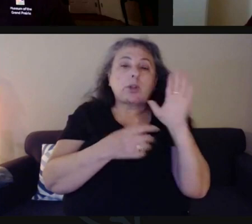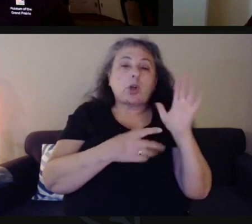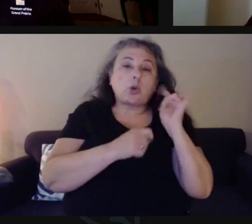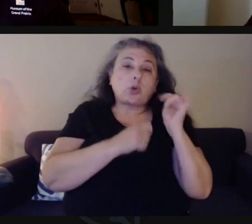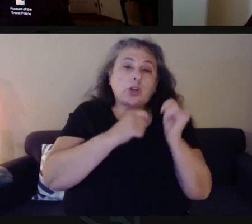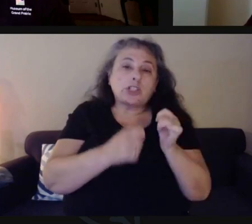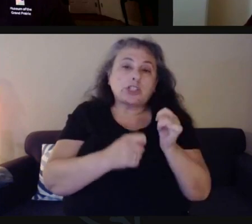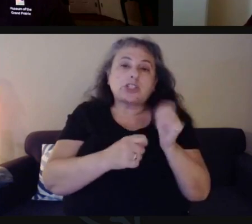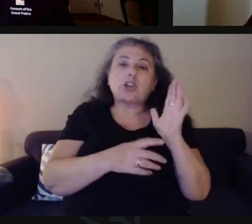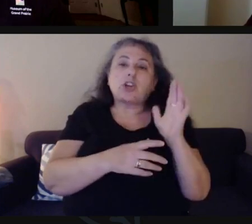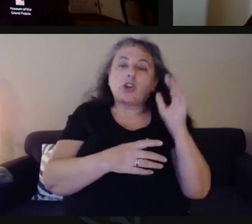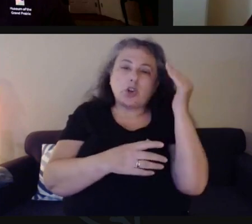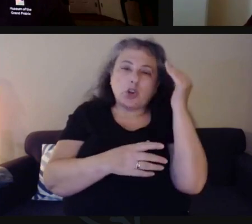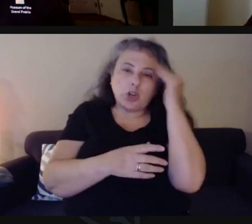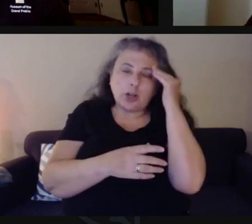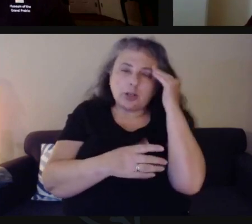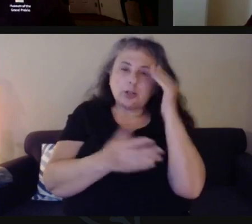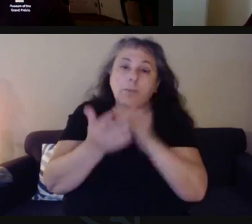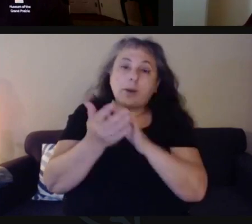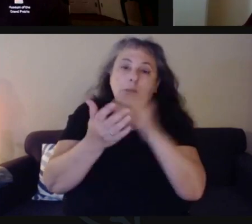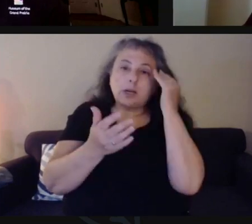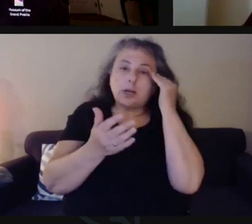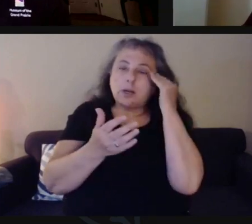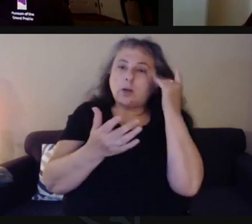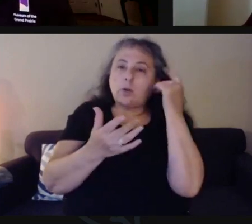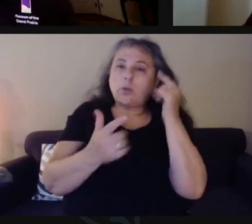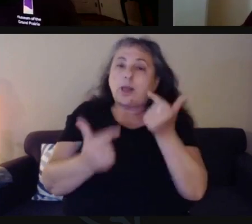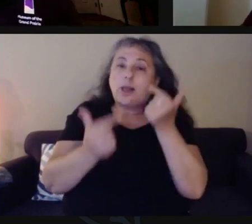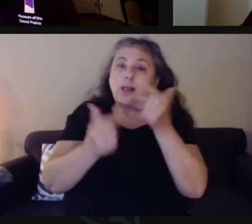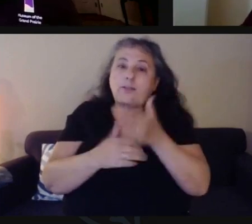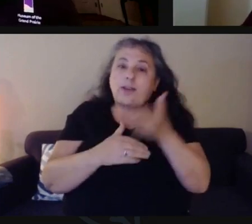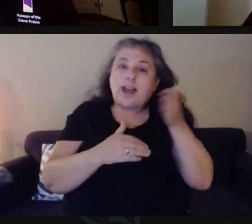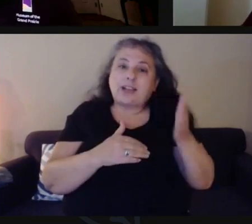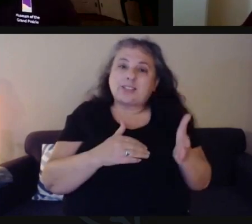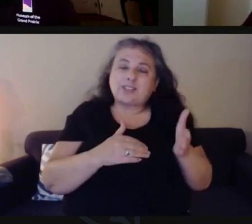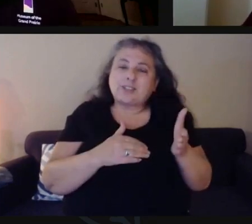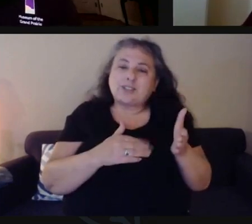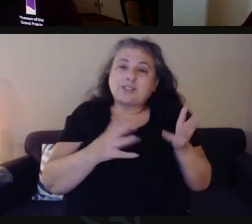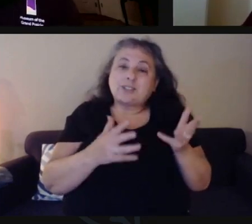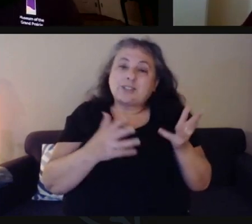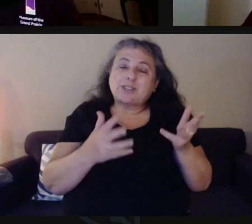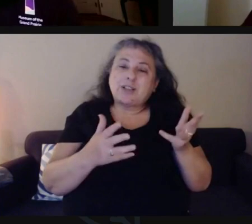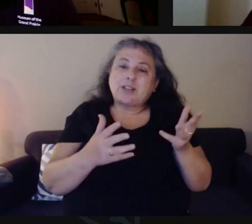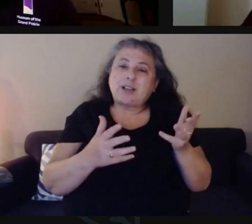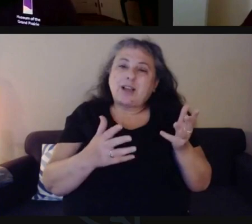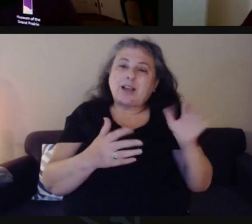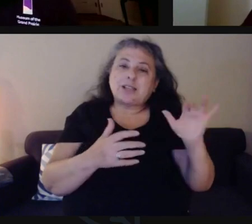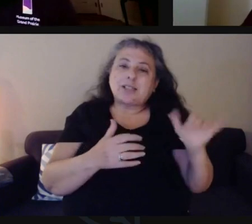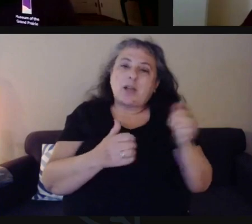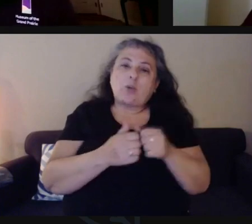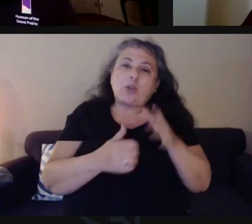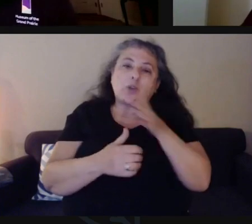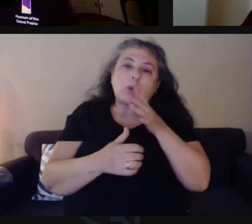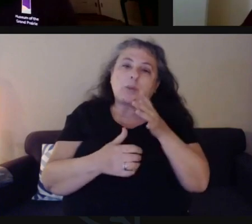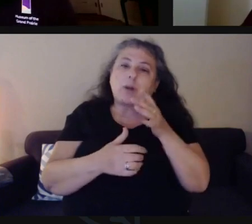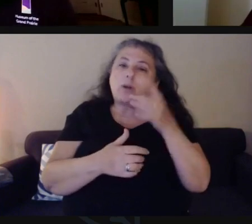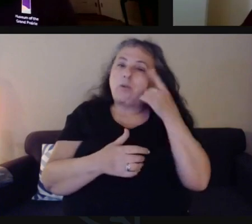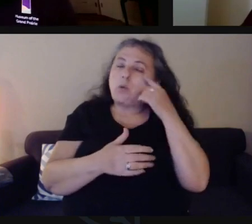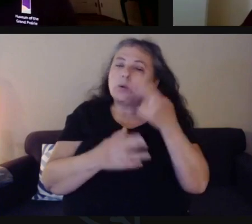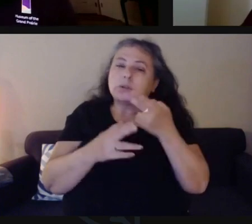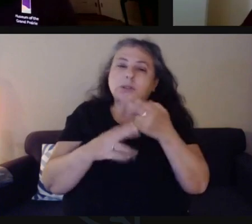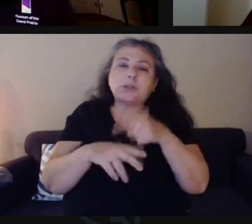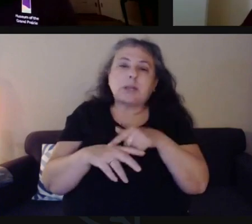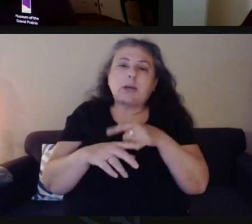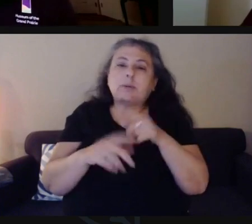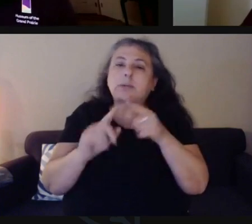knowledge, her medicinal knowledge. And we lived next to her. And so I stayed with her for a little bit until I felt